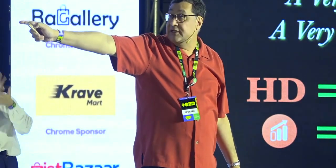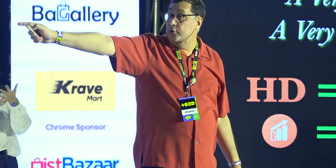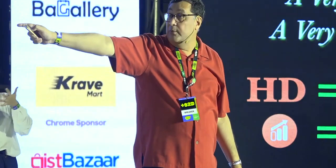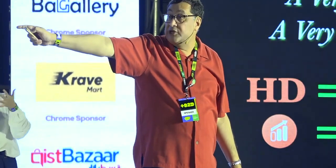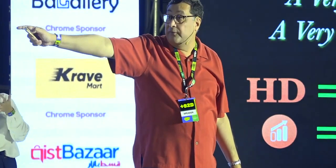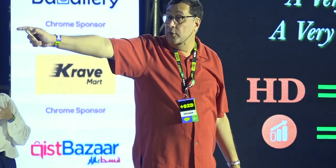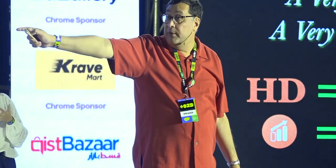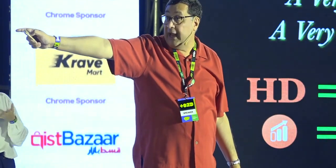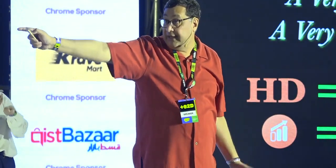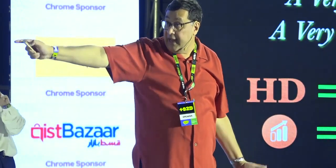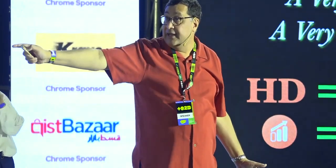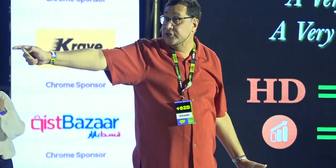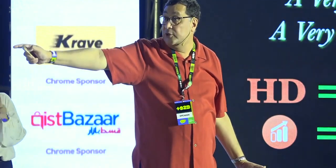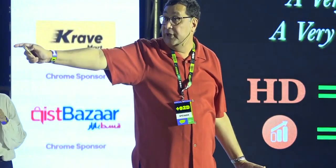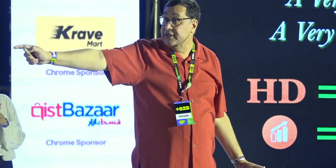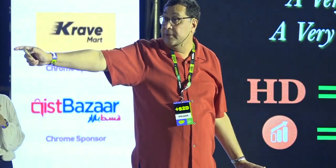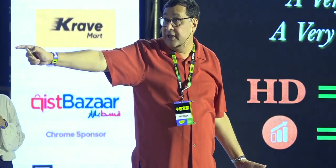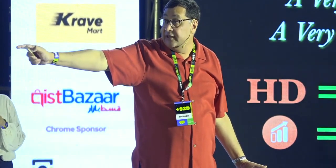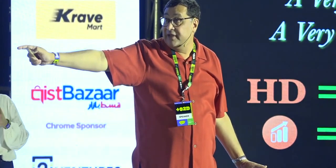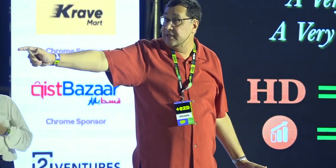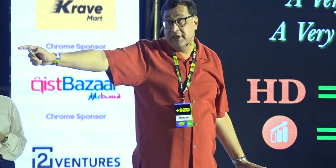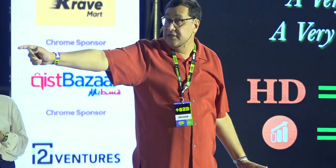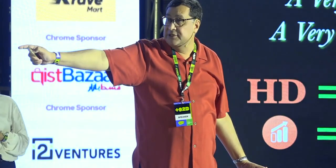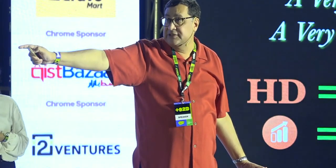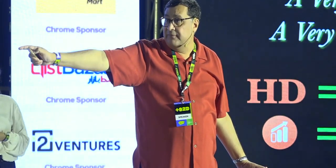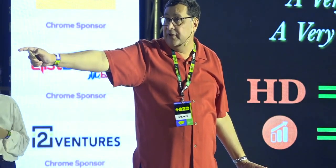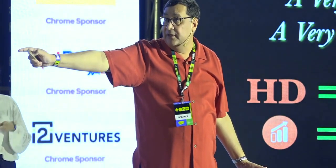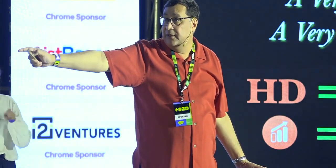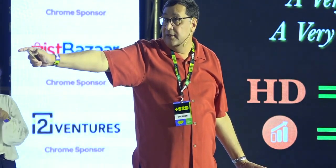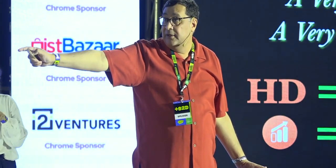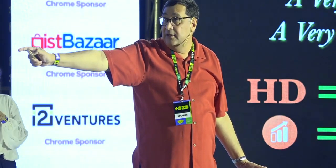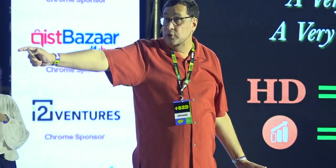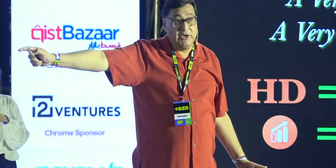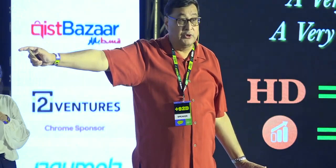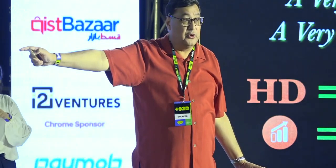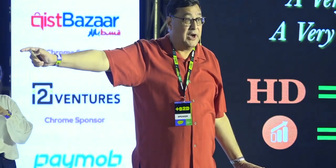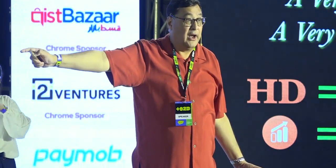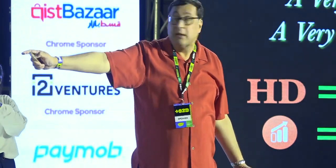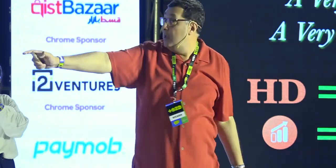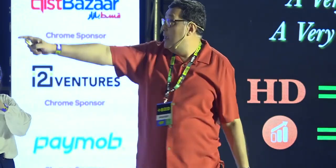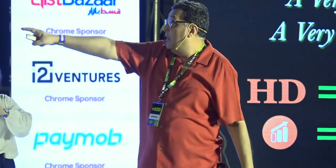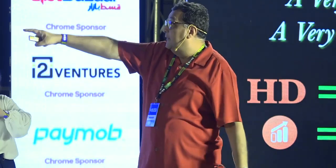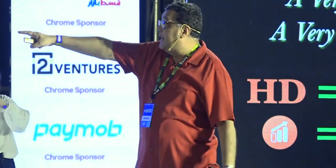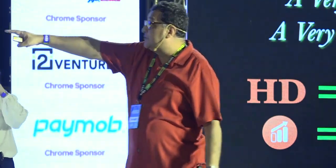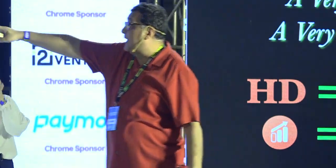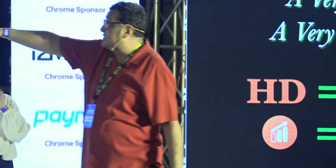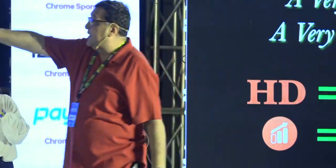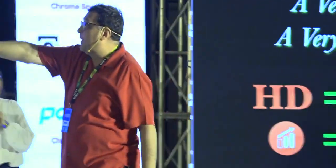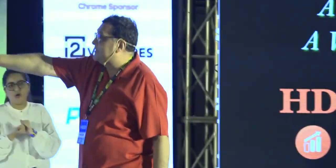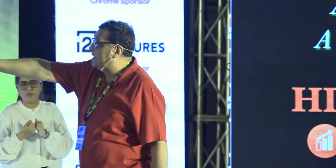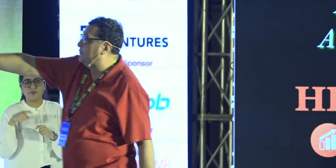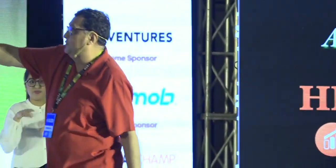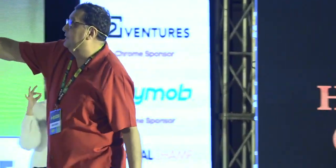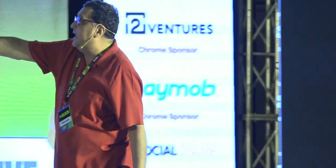I'm asking too much of you, but I think that should be reasonable. Otherwise, something is missing somewhere. Kuch na kuch tot raha. That is